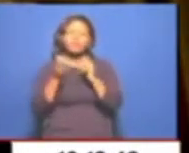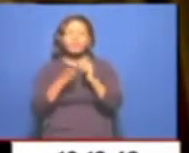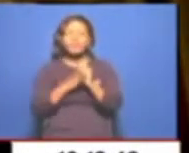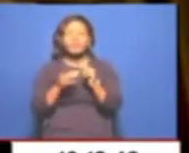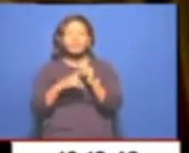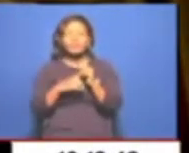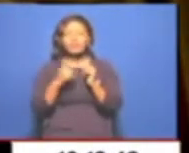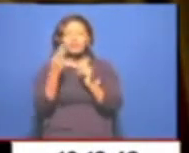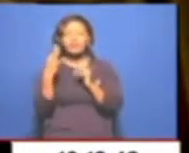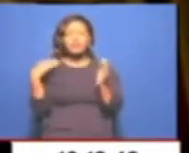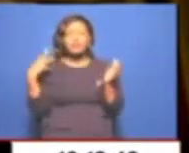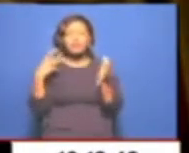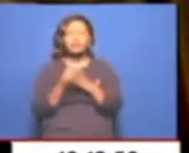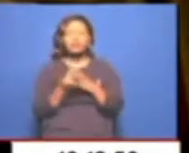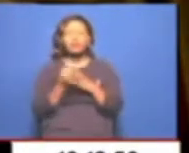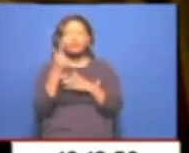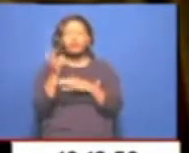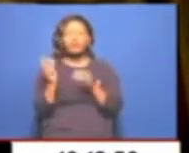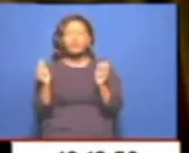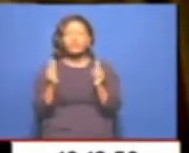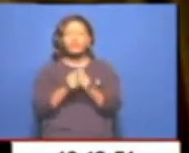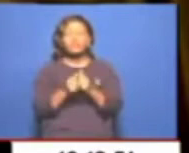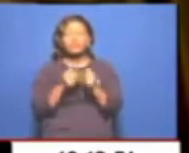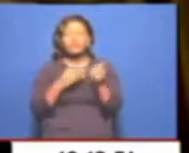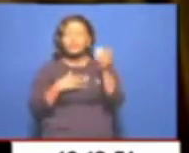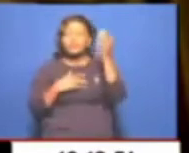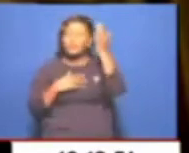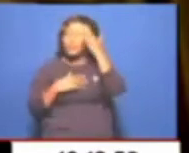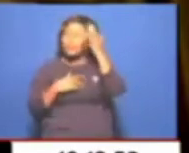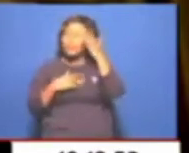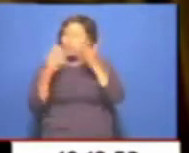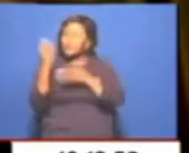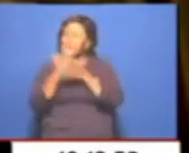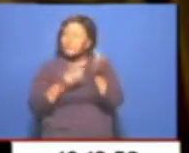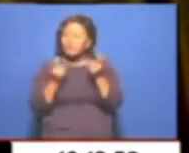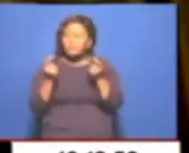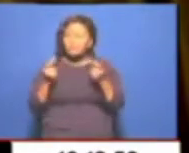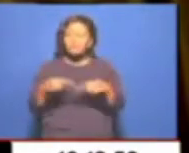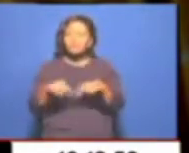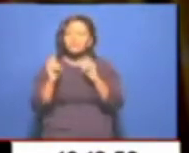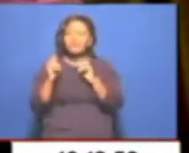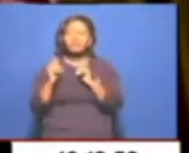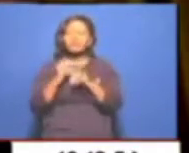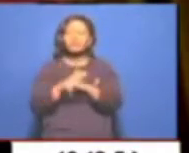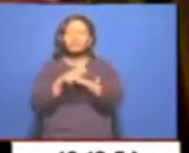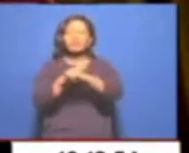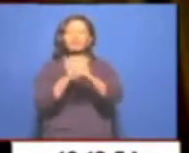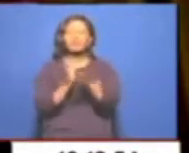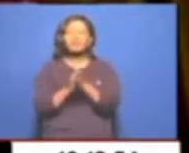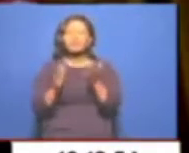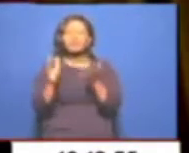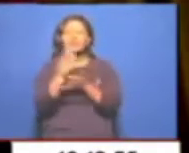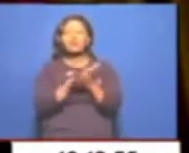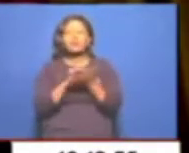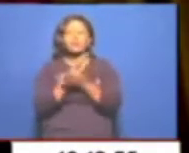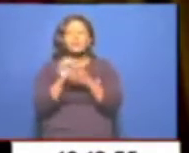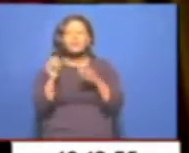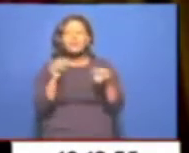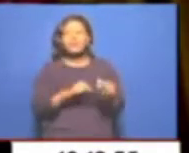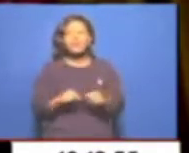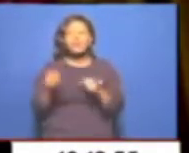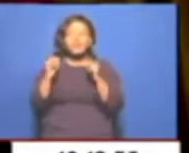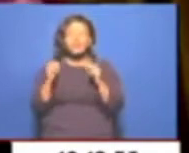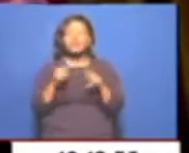2010. I know some of us have tried to bring the basic structure doctrine as a defense mechanism, but that is not permitted by our